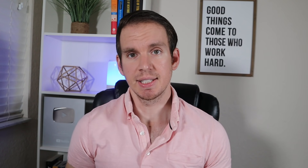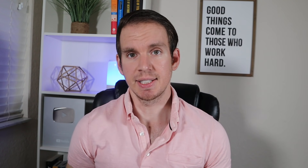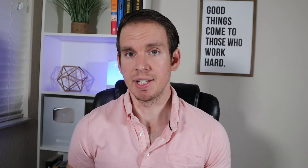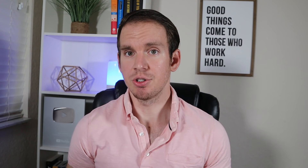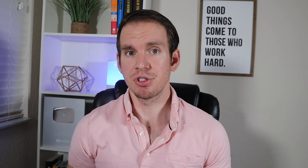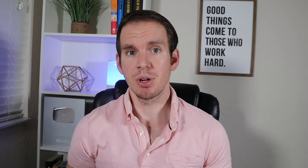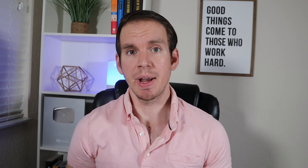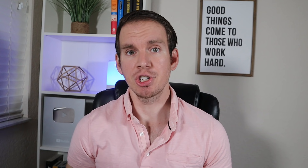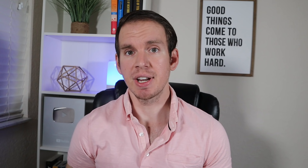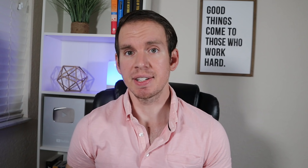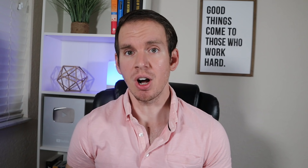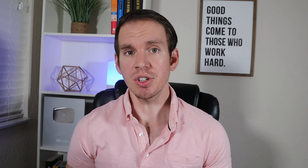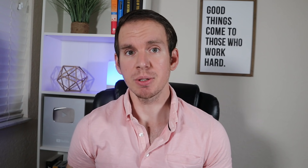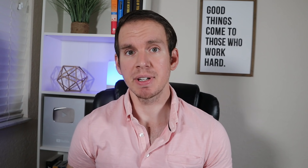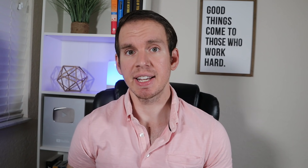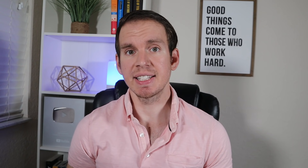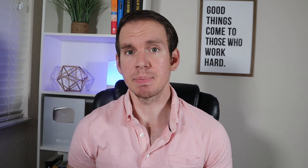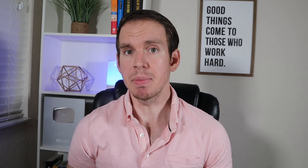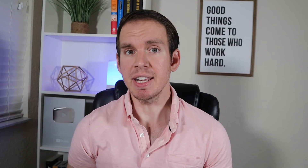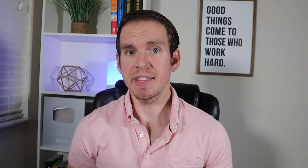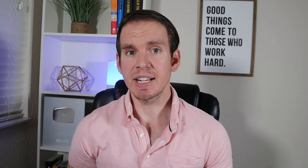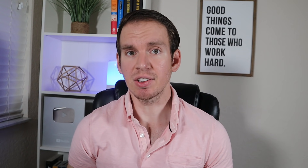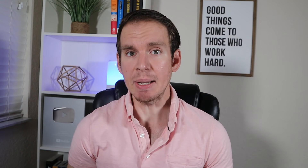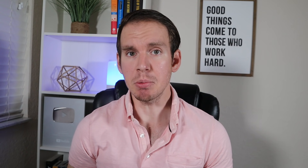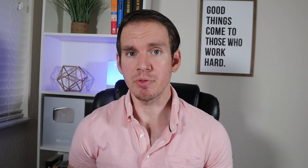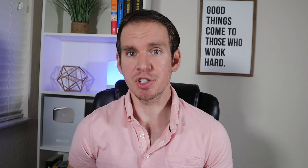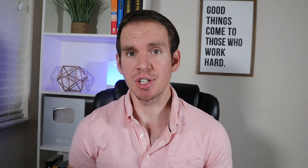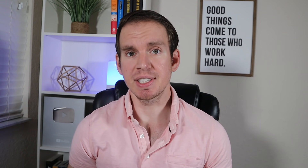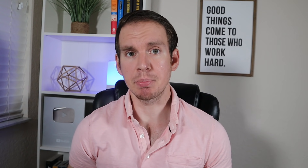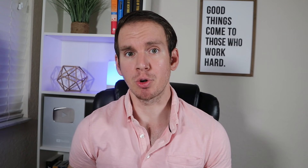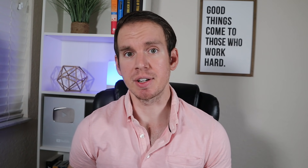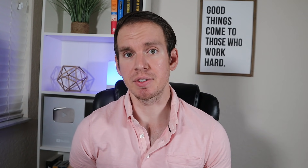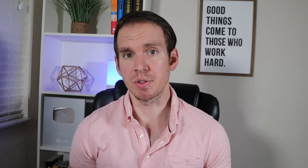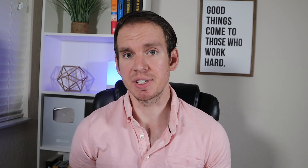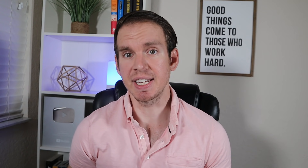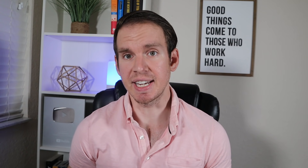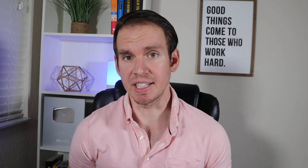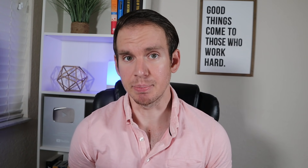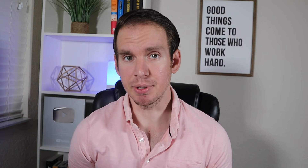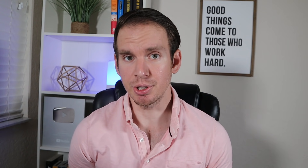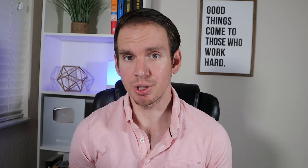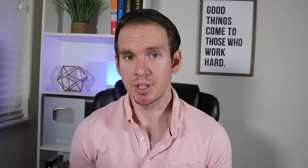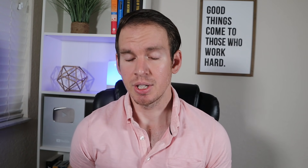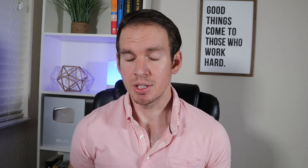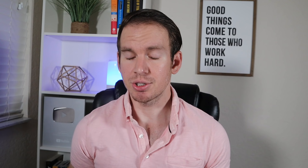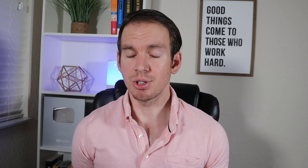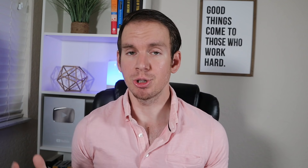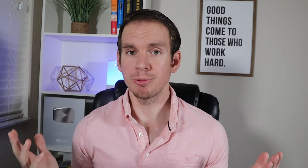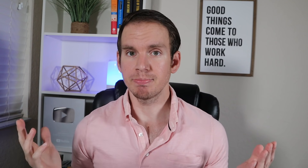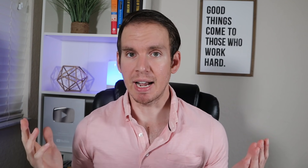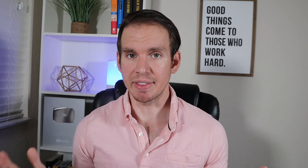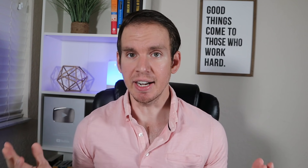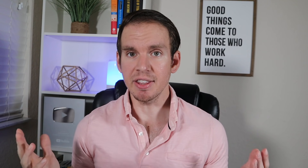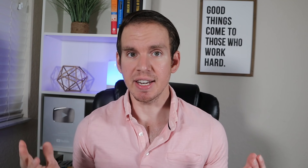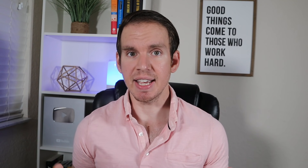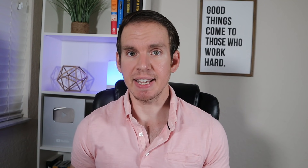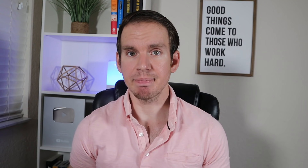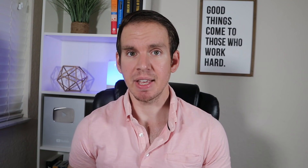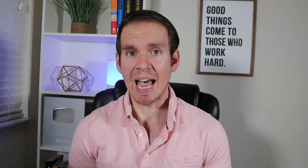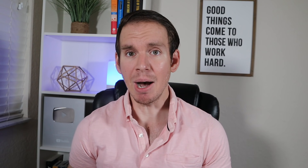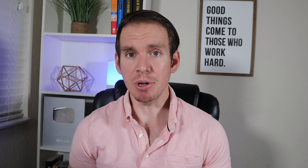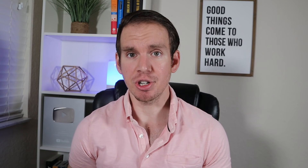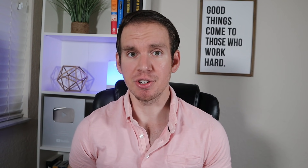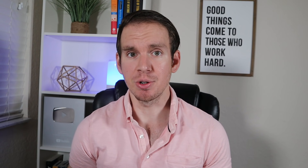hearing. Senator Joe Manchin has also been against many of the climate provisions that progressives are seeking in the bill. So, at the end of the